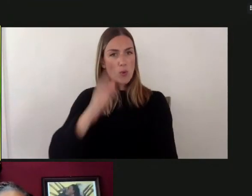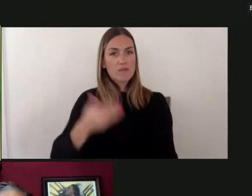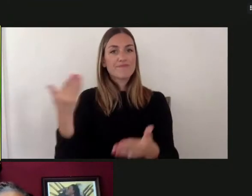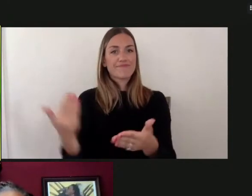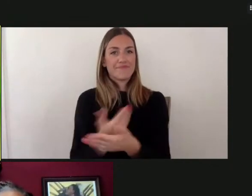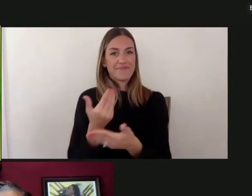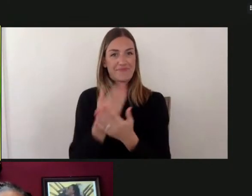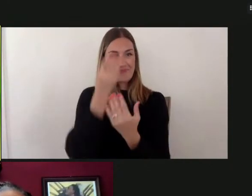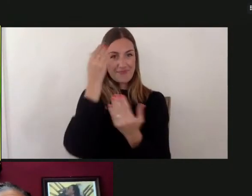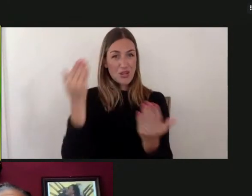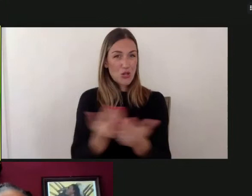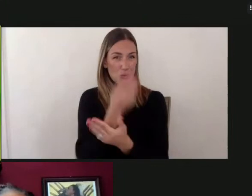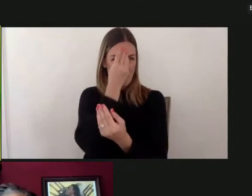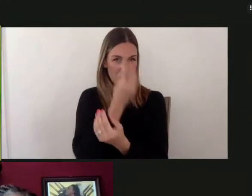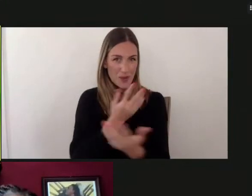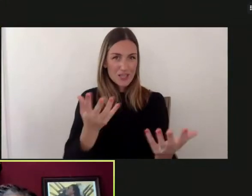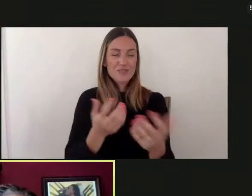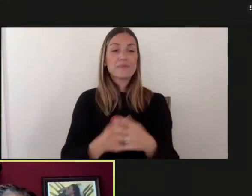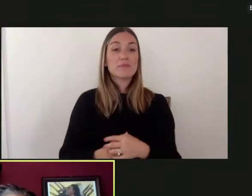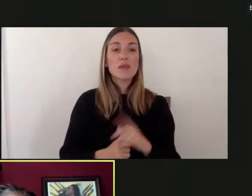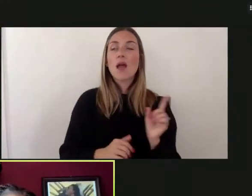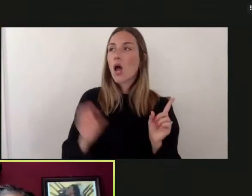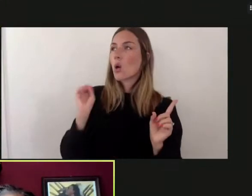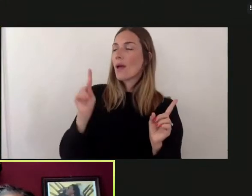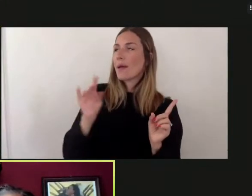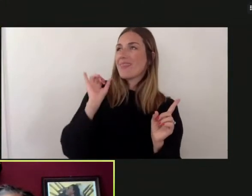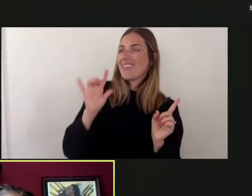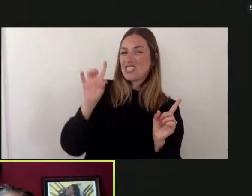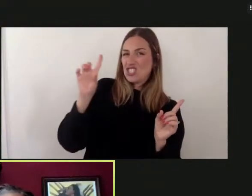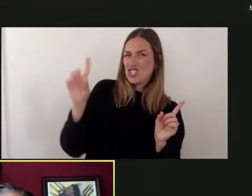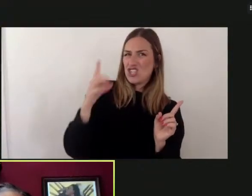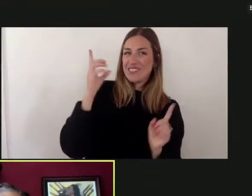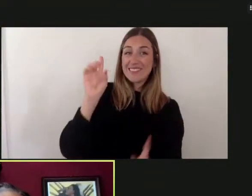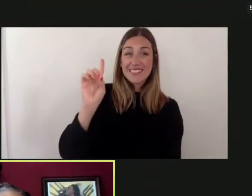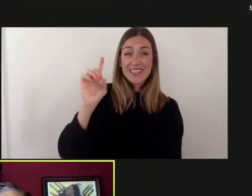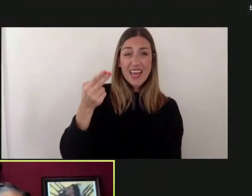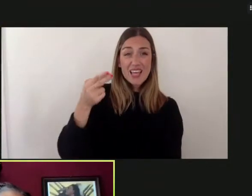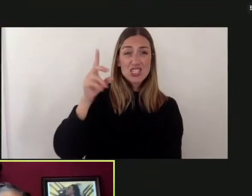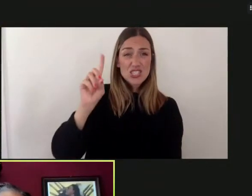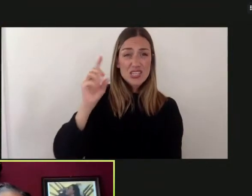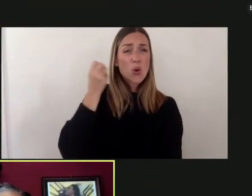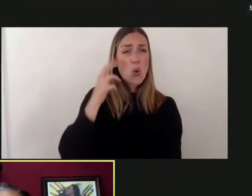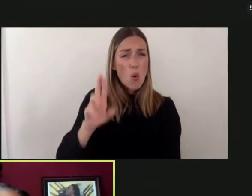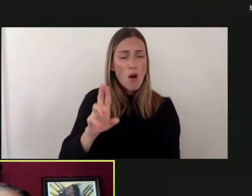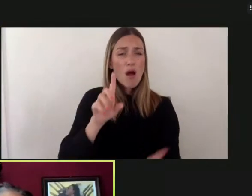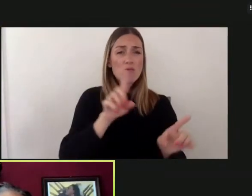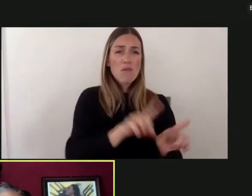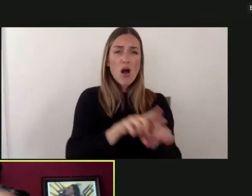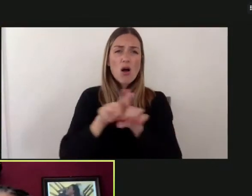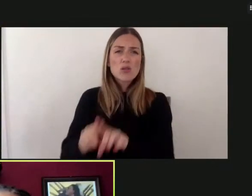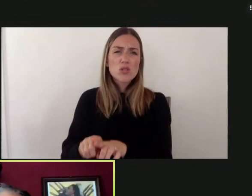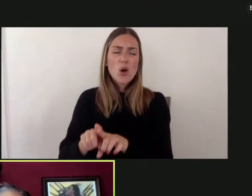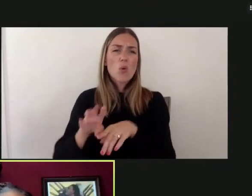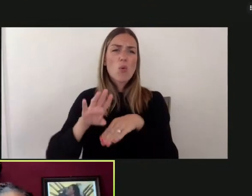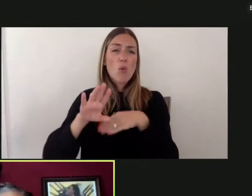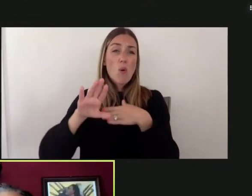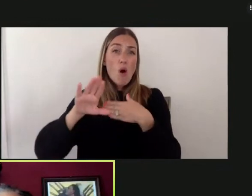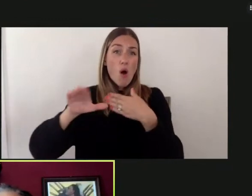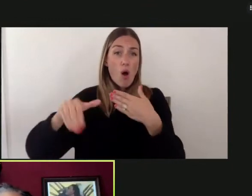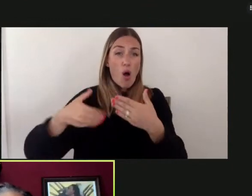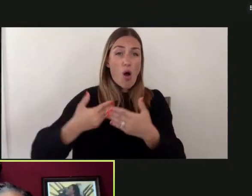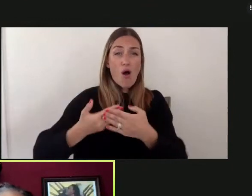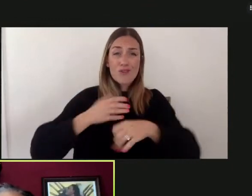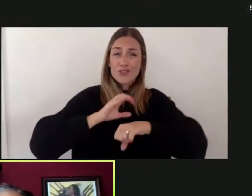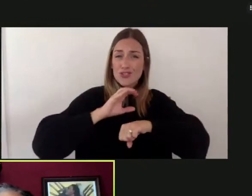those pop-ups as well. Okay. But is that just DHDs, or is it also the accumulation of